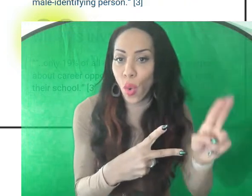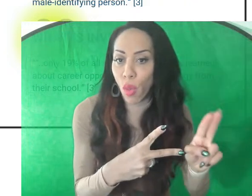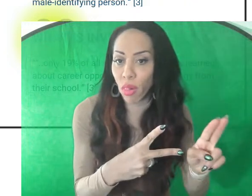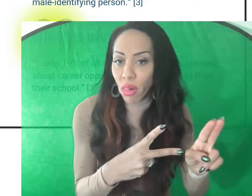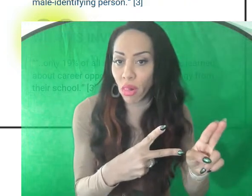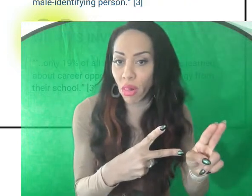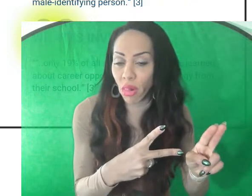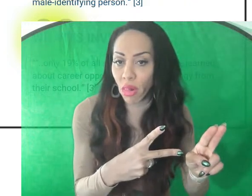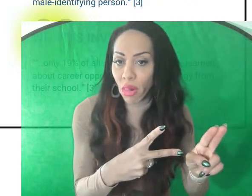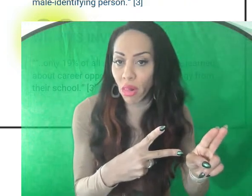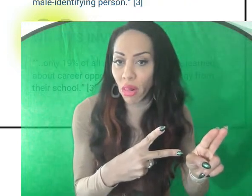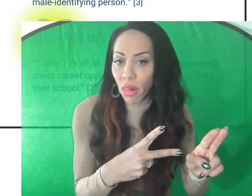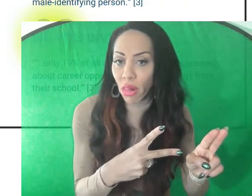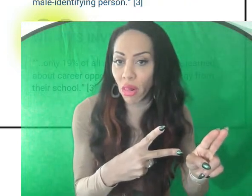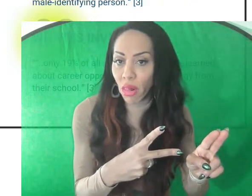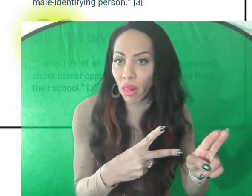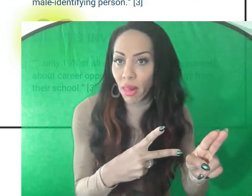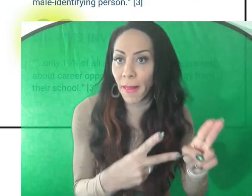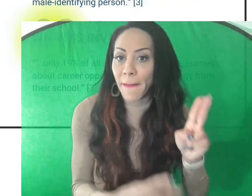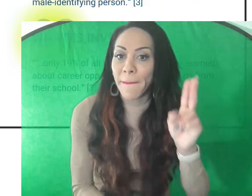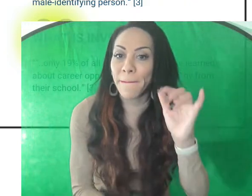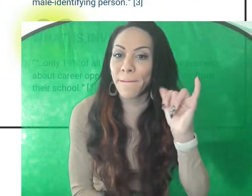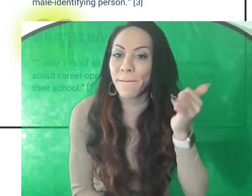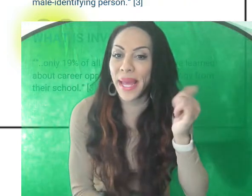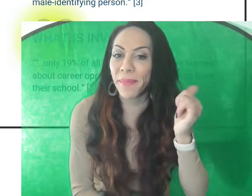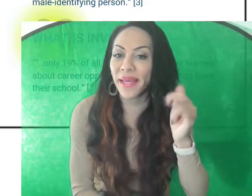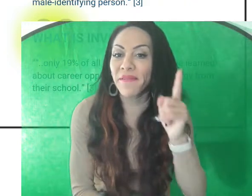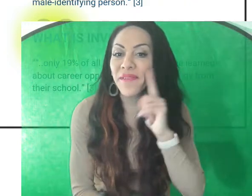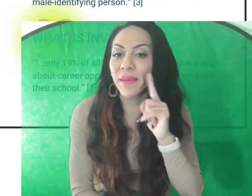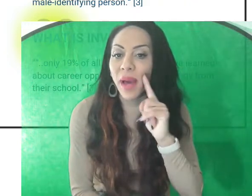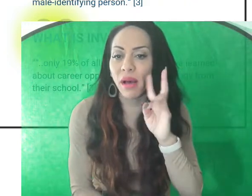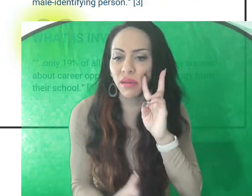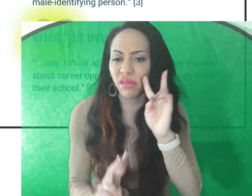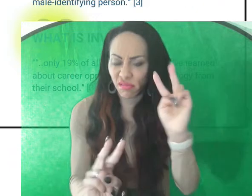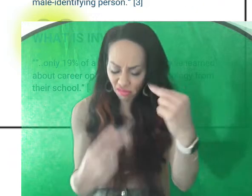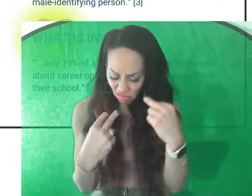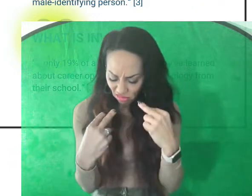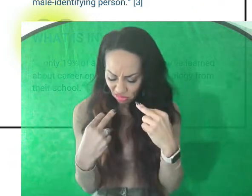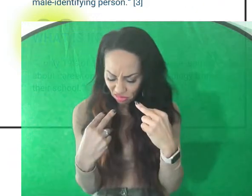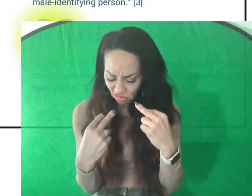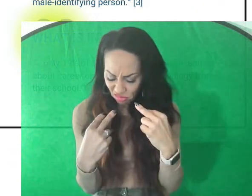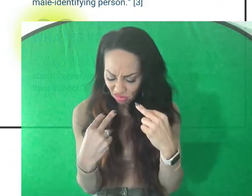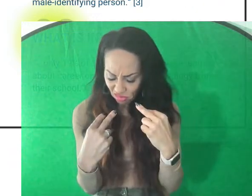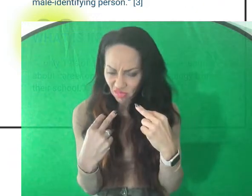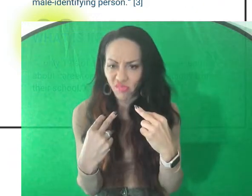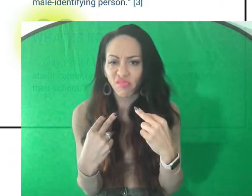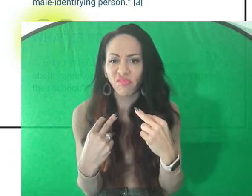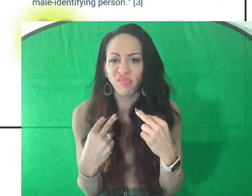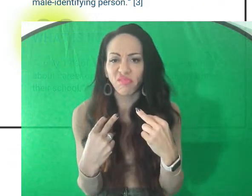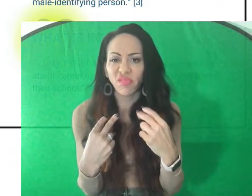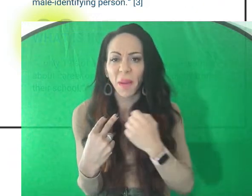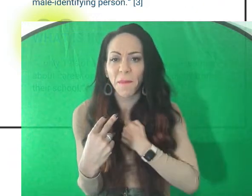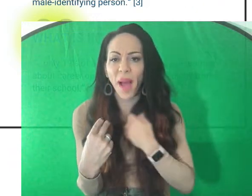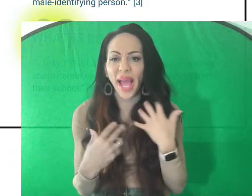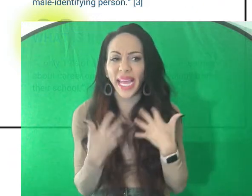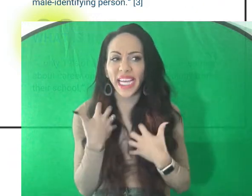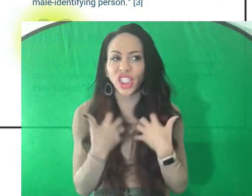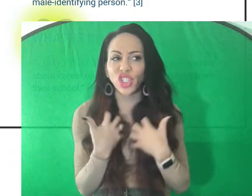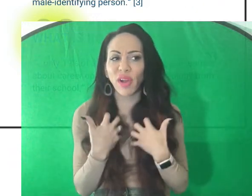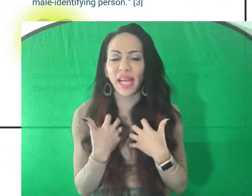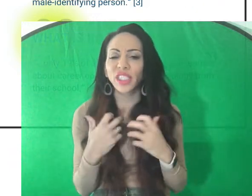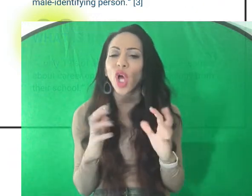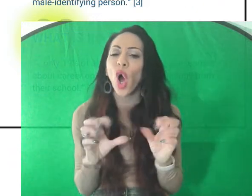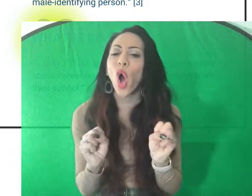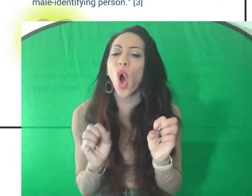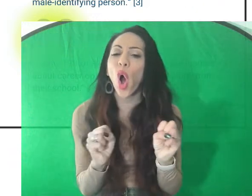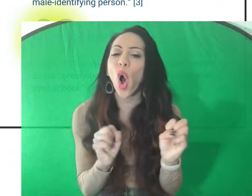females in particular, kind of doing a reset in their minds, thinking, I'm just going to hold back on what my interests are. I'm just going to wait and see what's